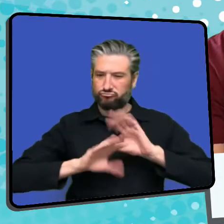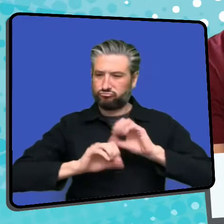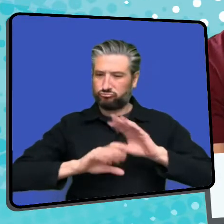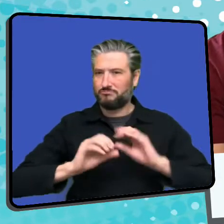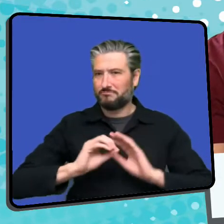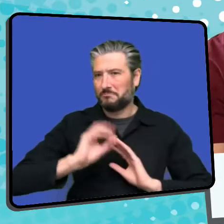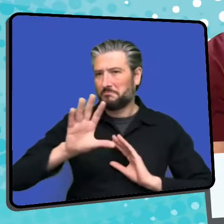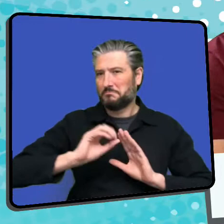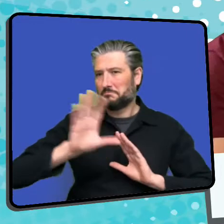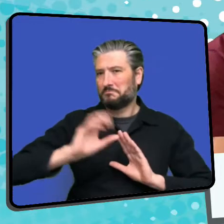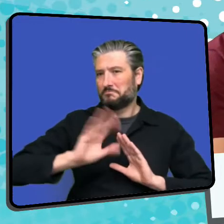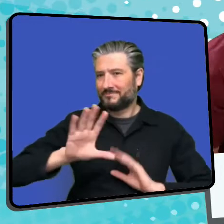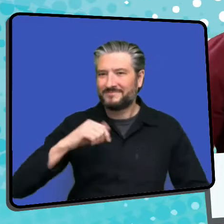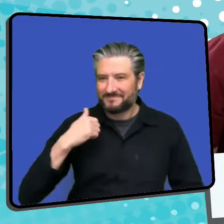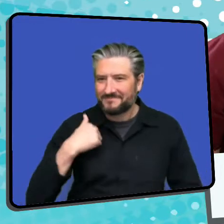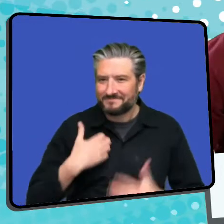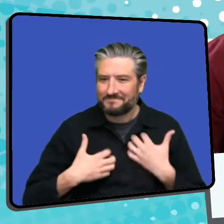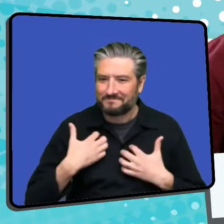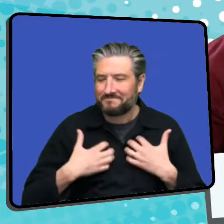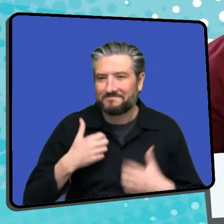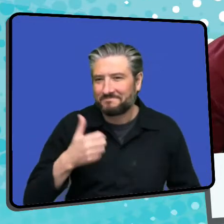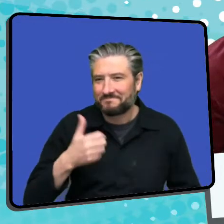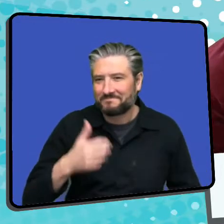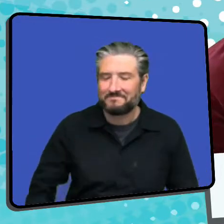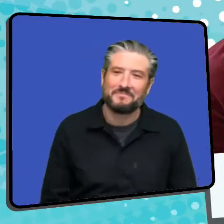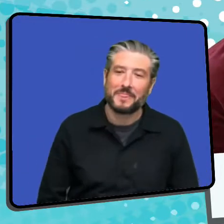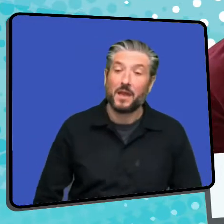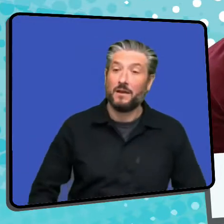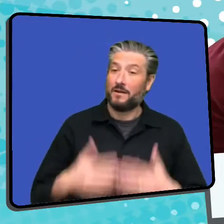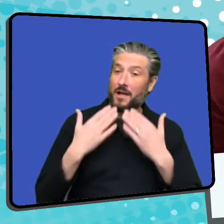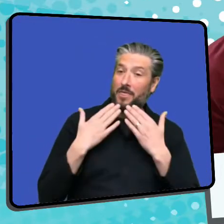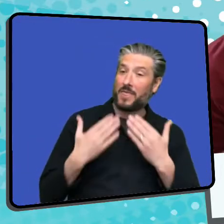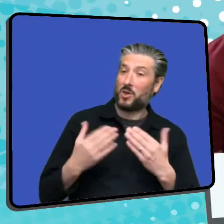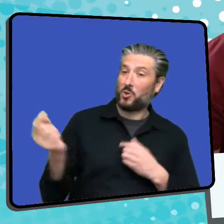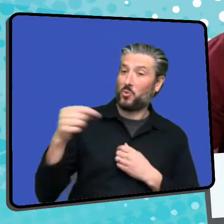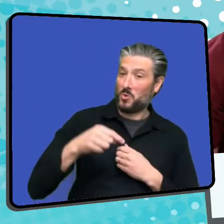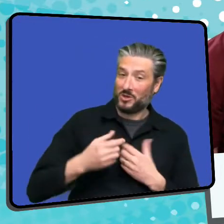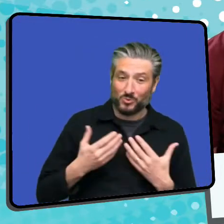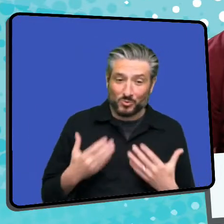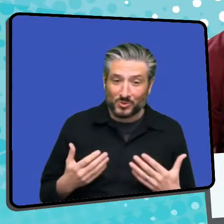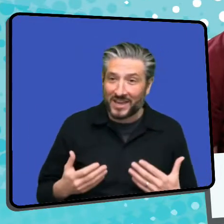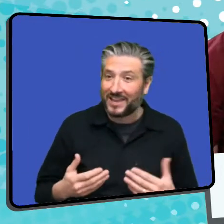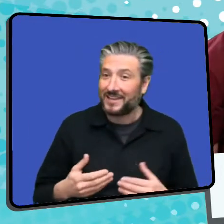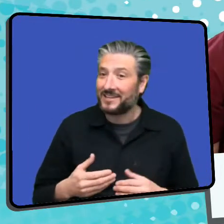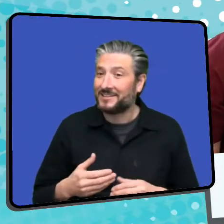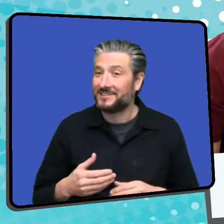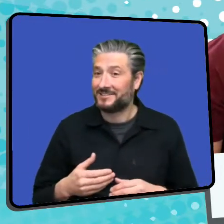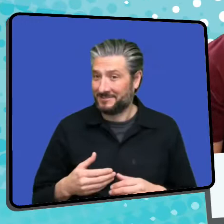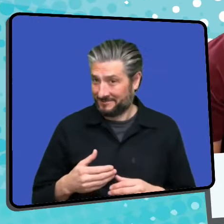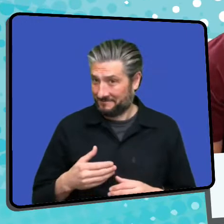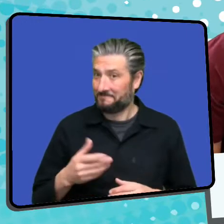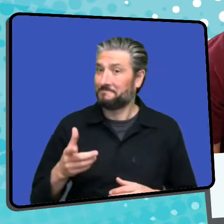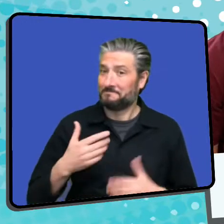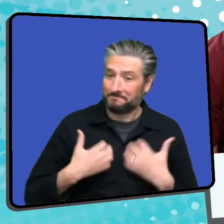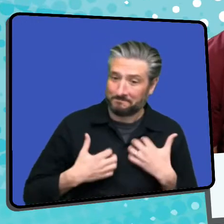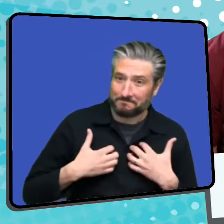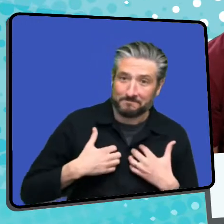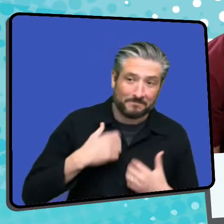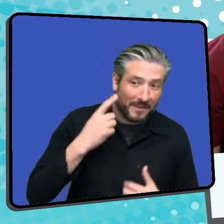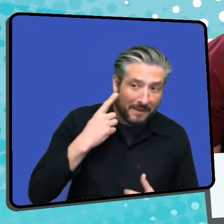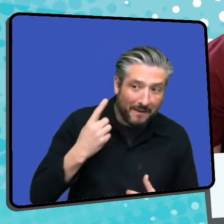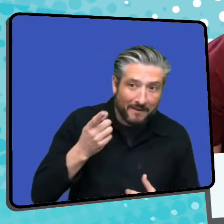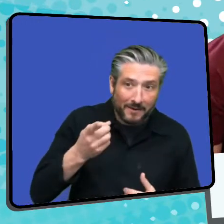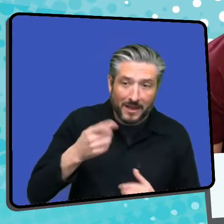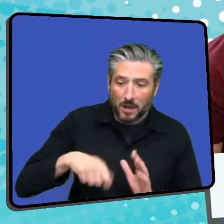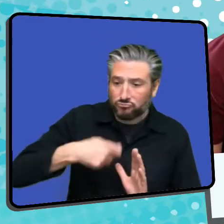Cool. Thank you so much for taking the time to join our show and tell us about your project. So, what is the AI project